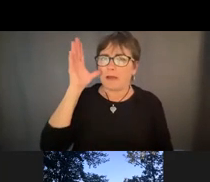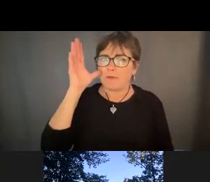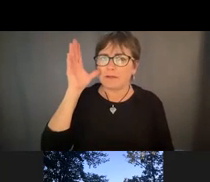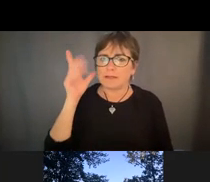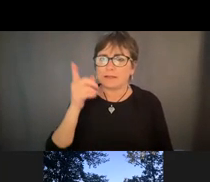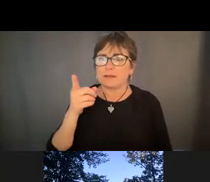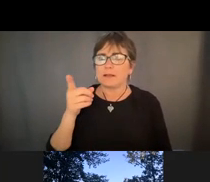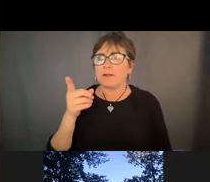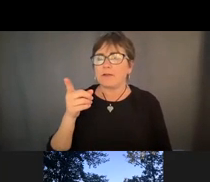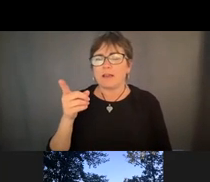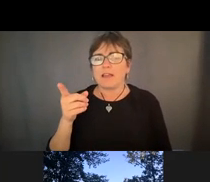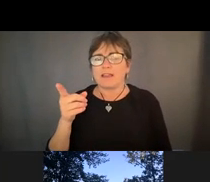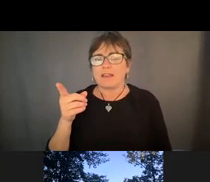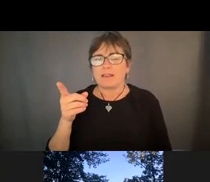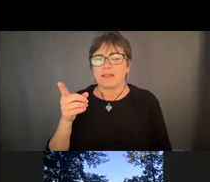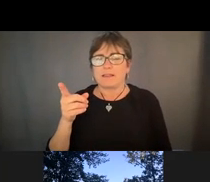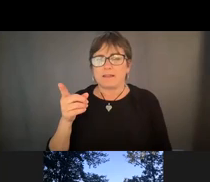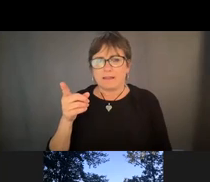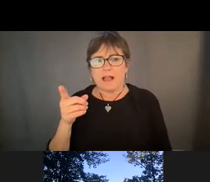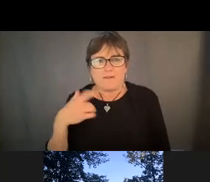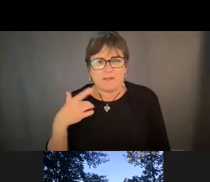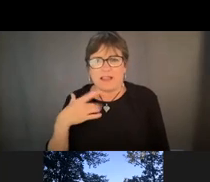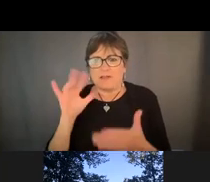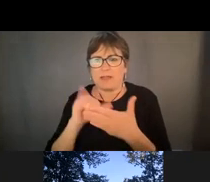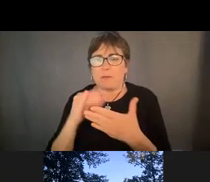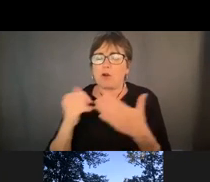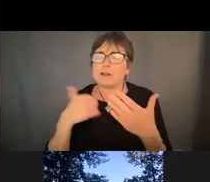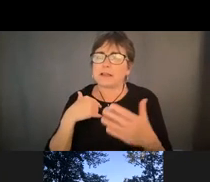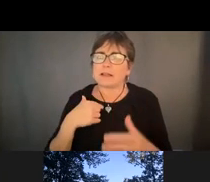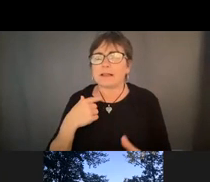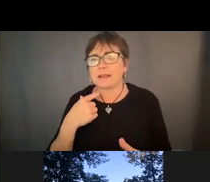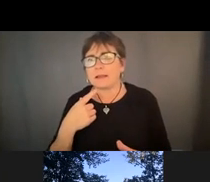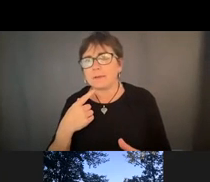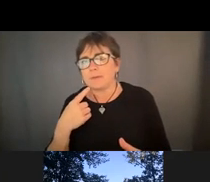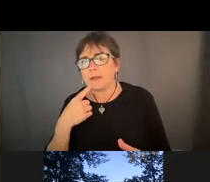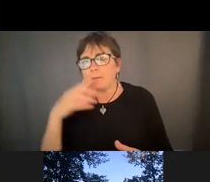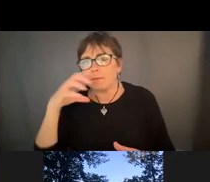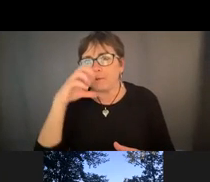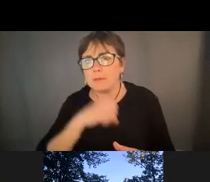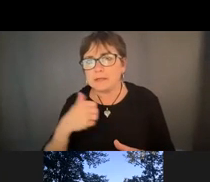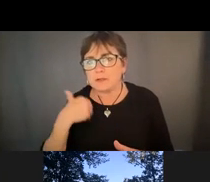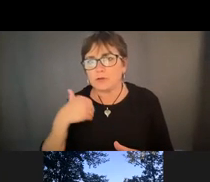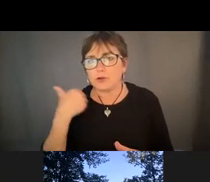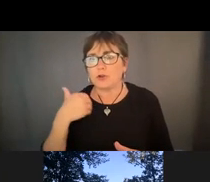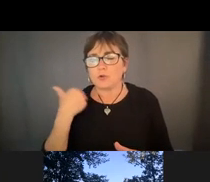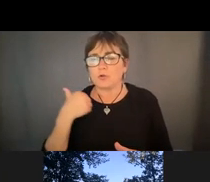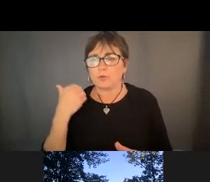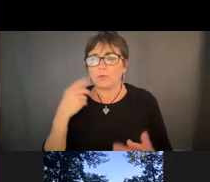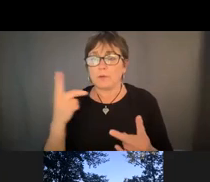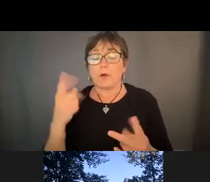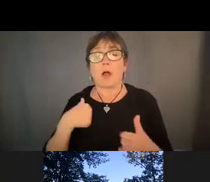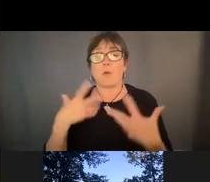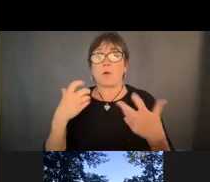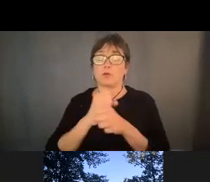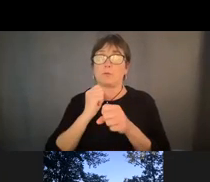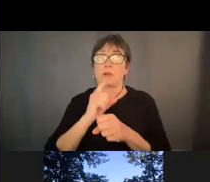missing youth in this piece. And so what I want to do through this project is to make sure that when we're having any products that we're putting out, any materials